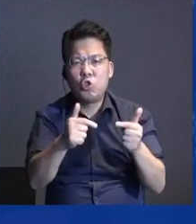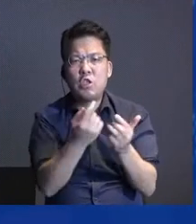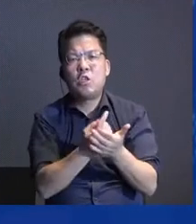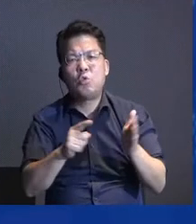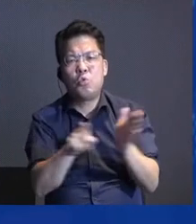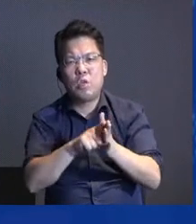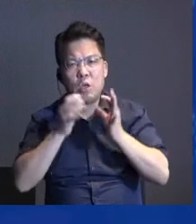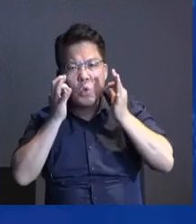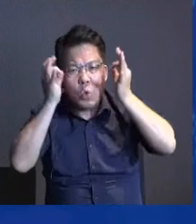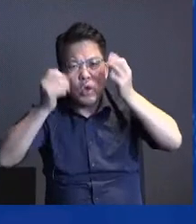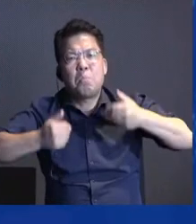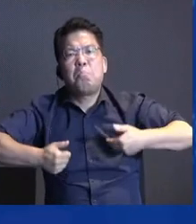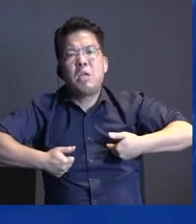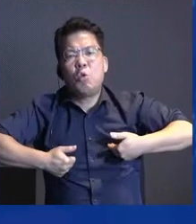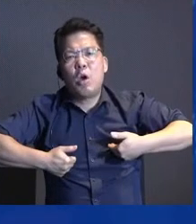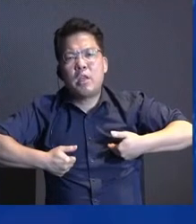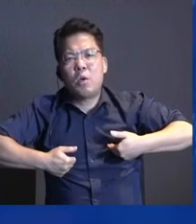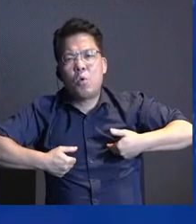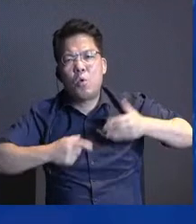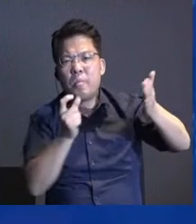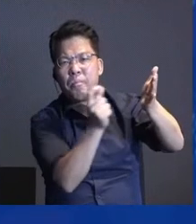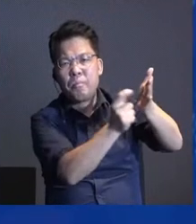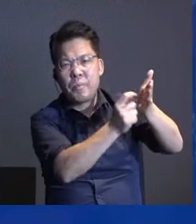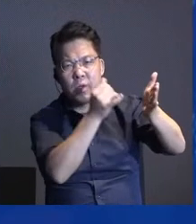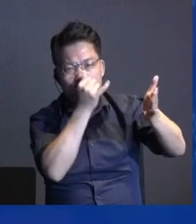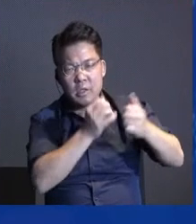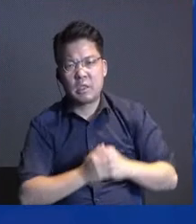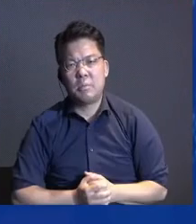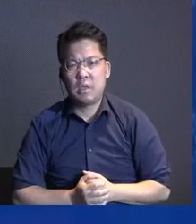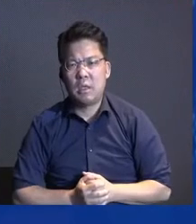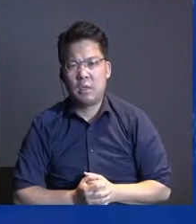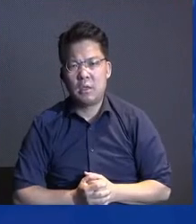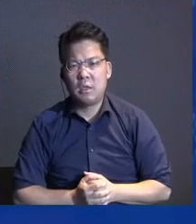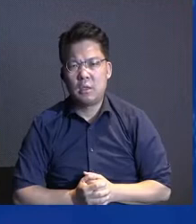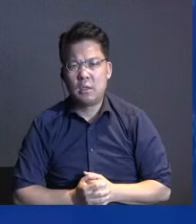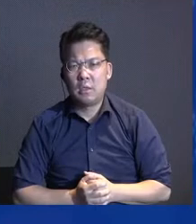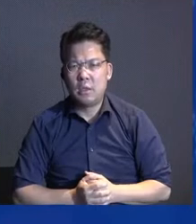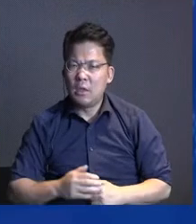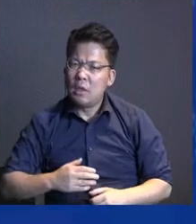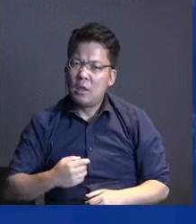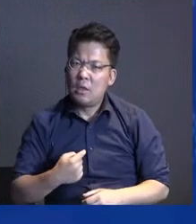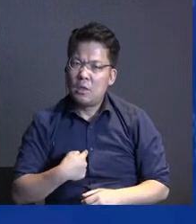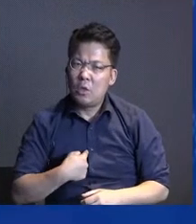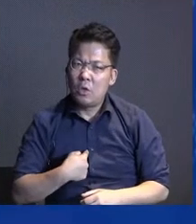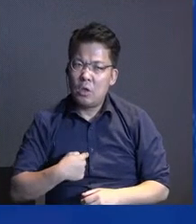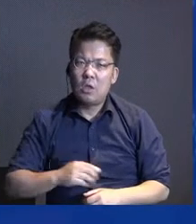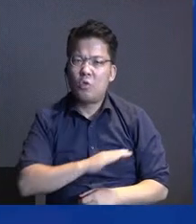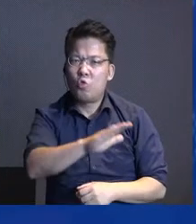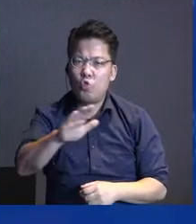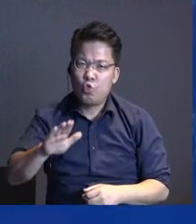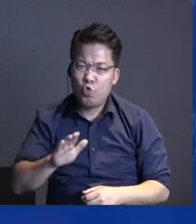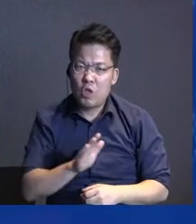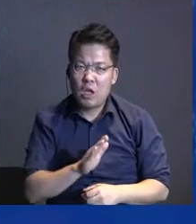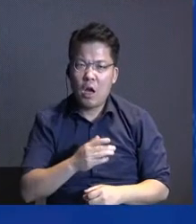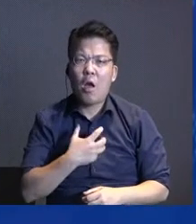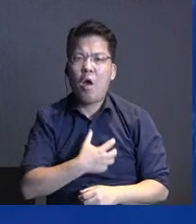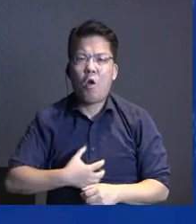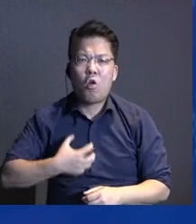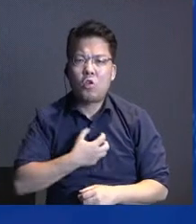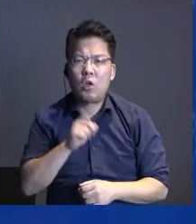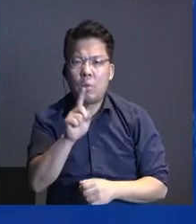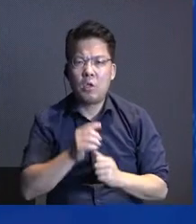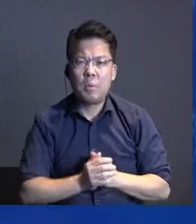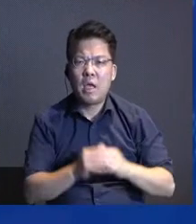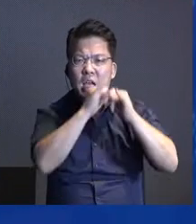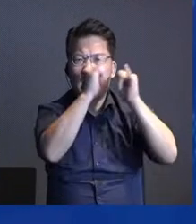We are concerned about social isolation among older people. They are increasingly socially isolated due